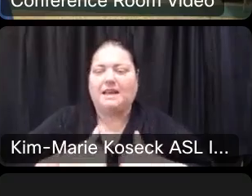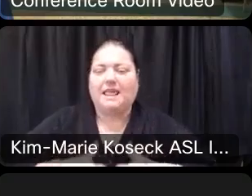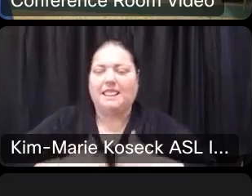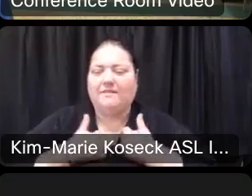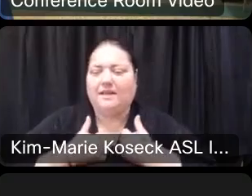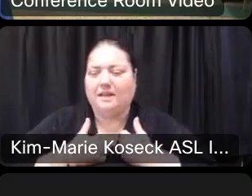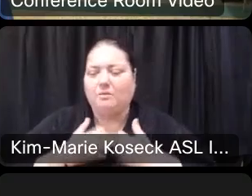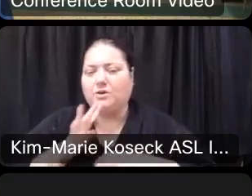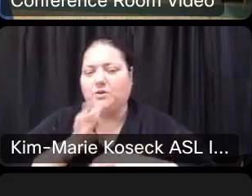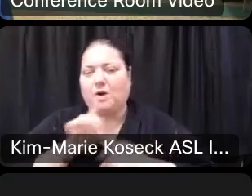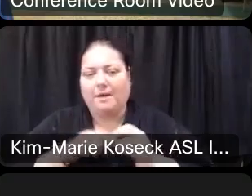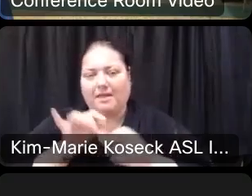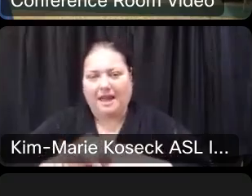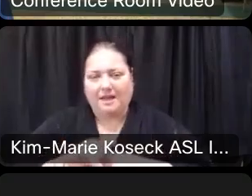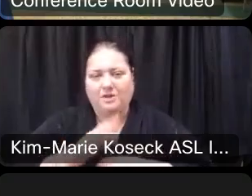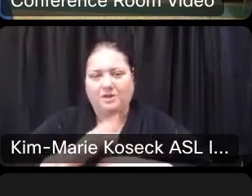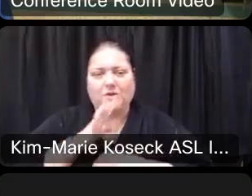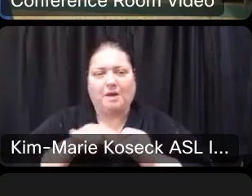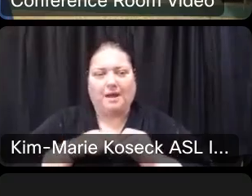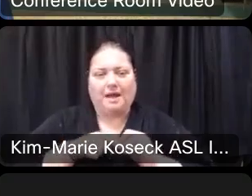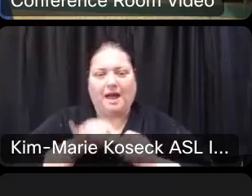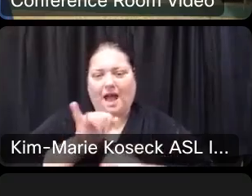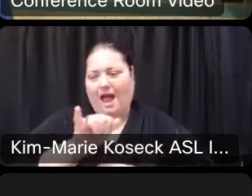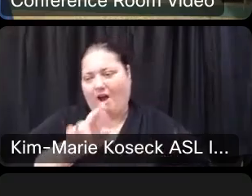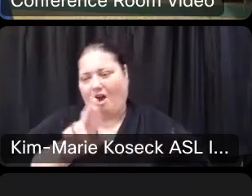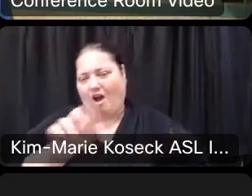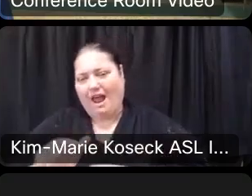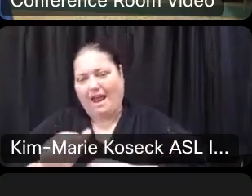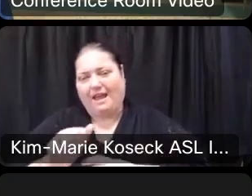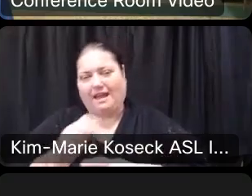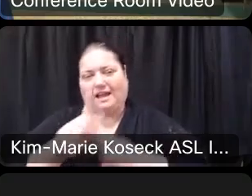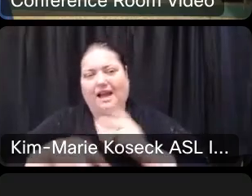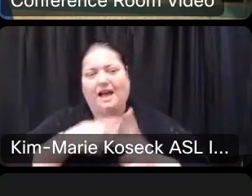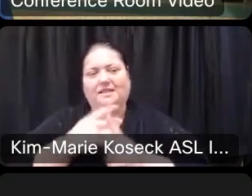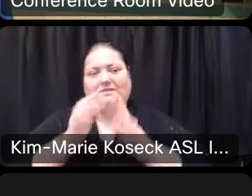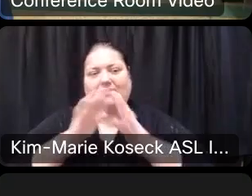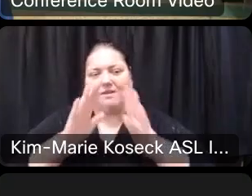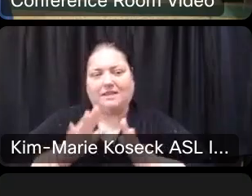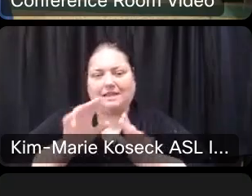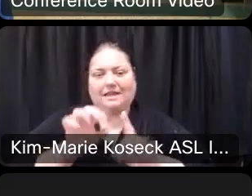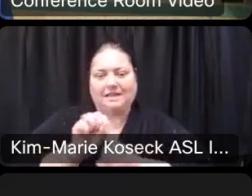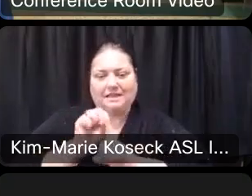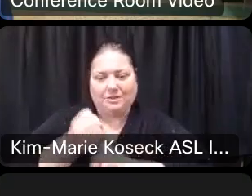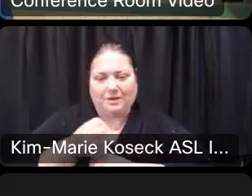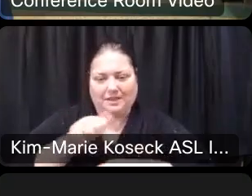you talk about that, are you talking about those IRA type housing situations?